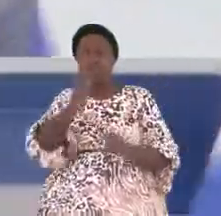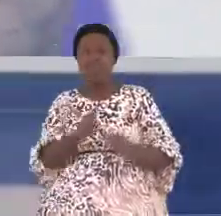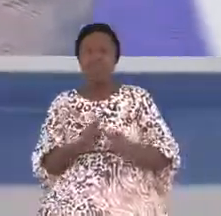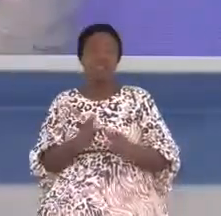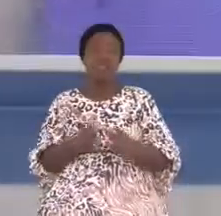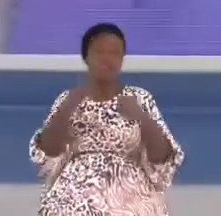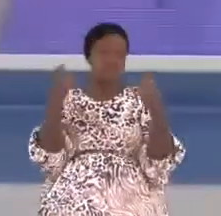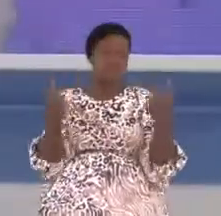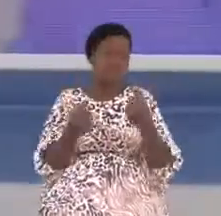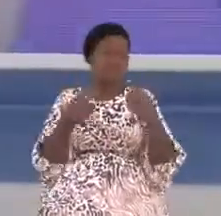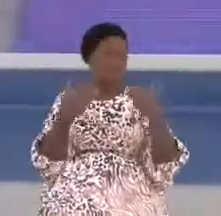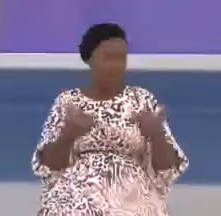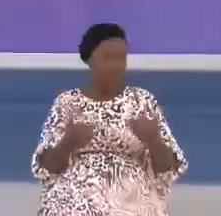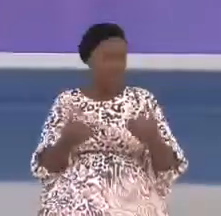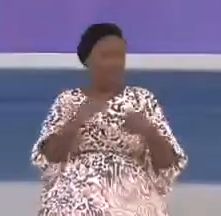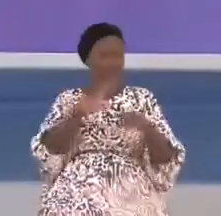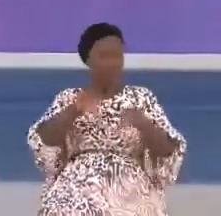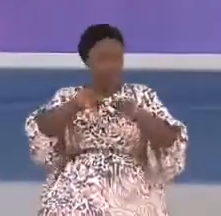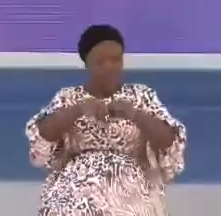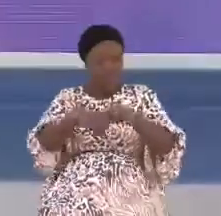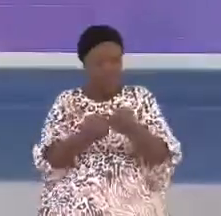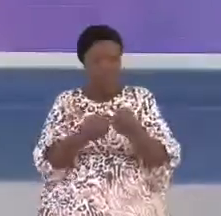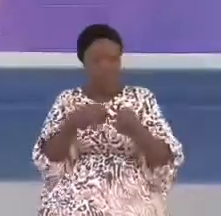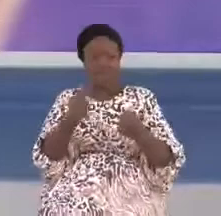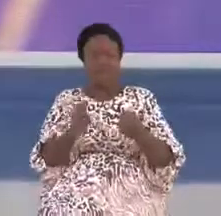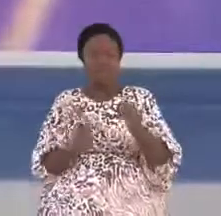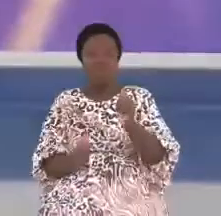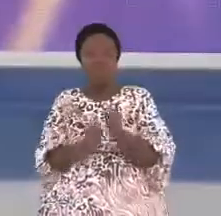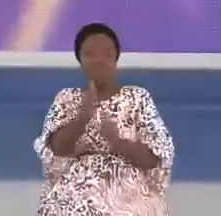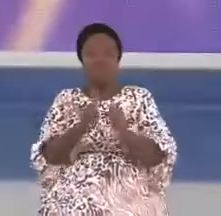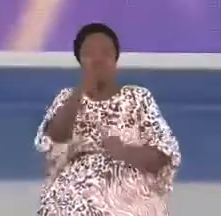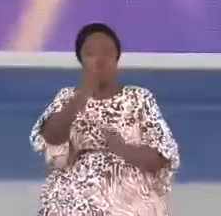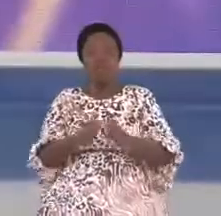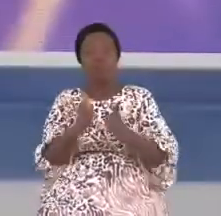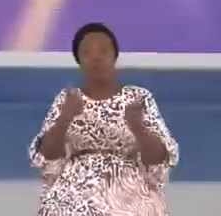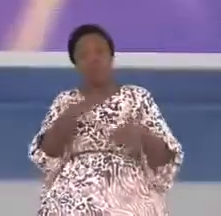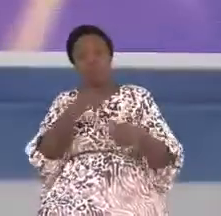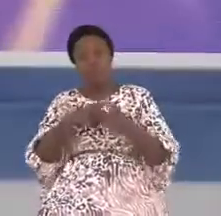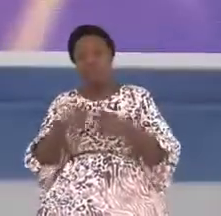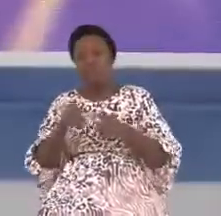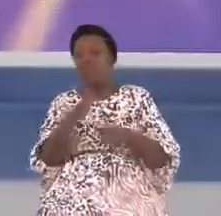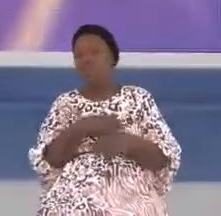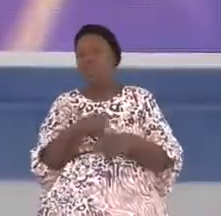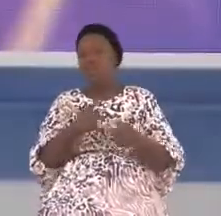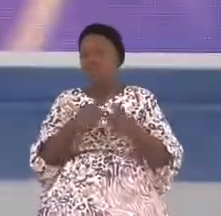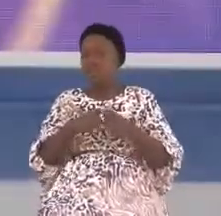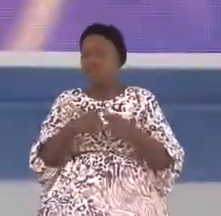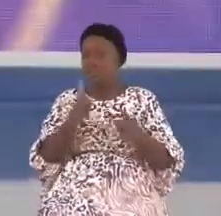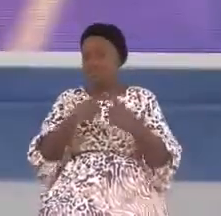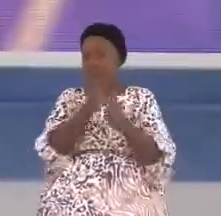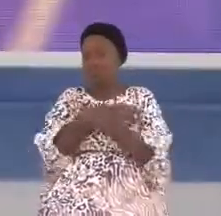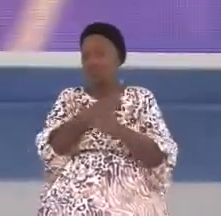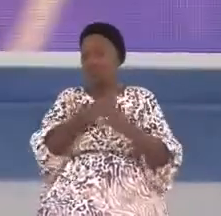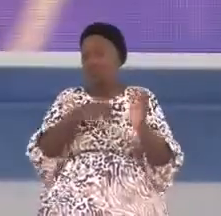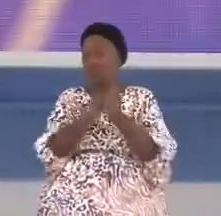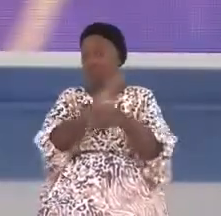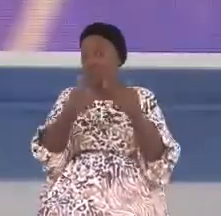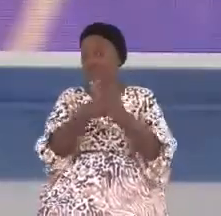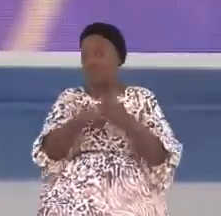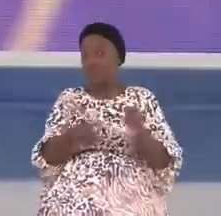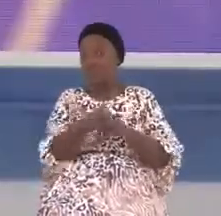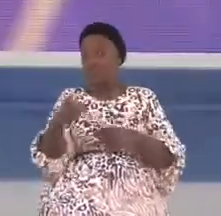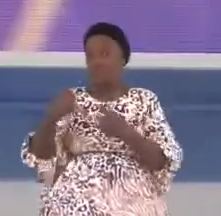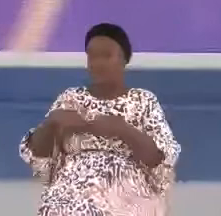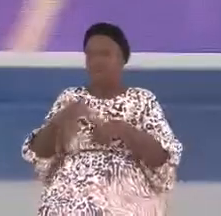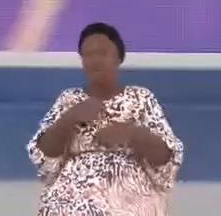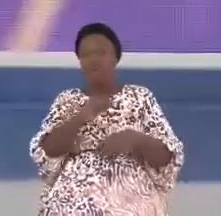broke the greatest law to love the lord their god what all their heart was all their soul with all their